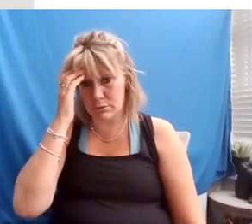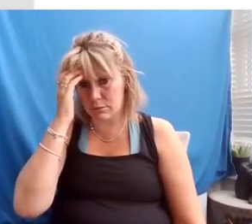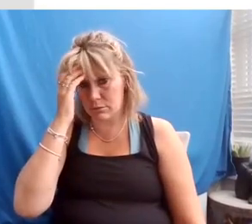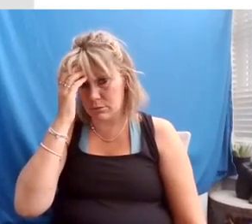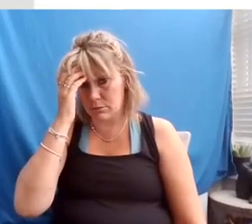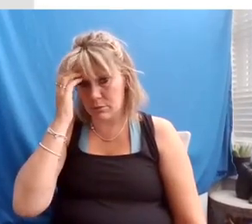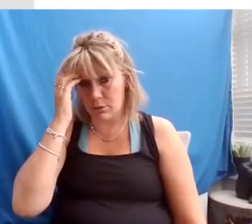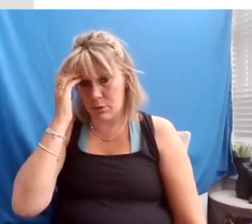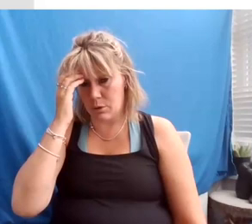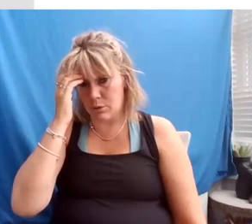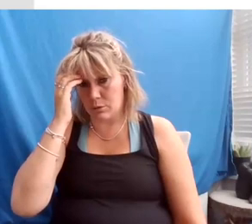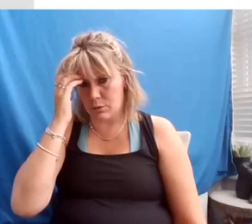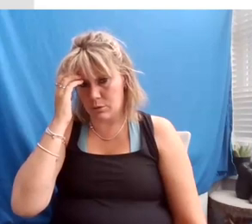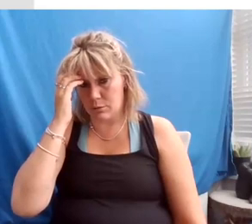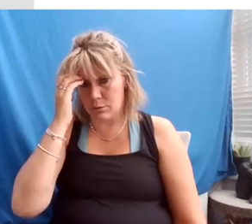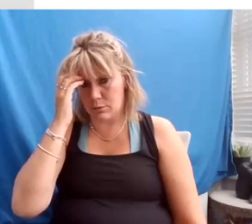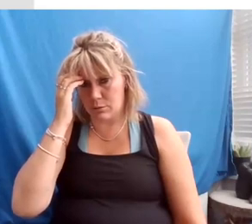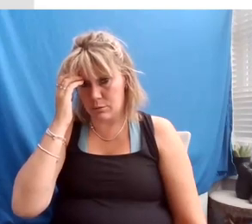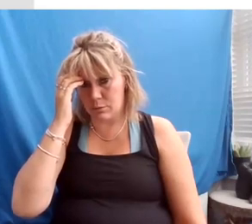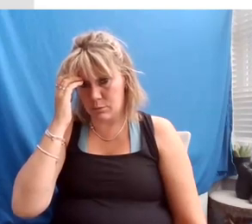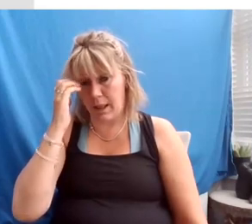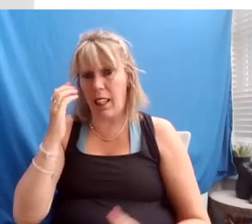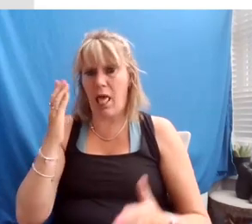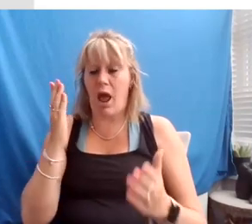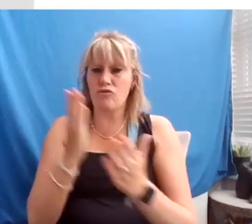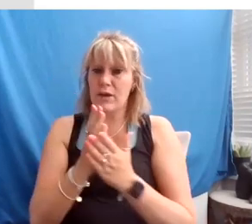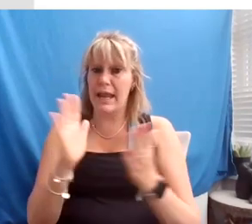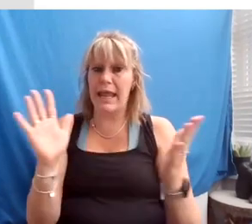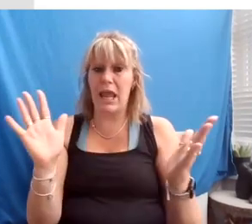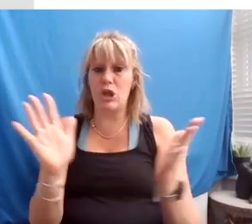Jude, I really enjoyed